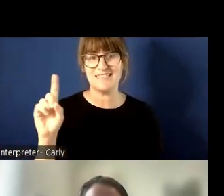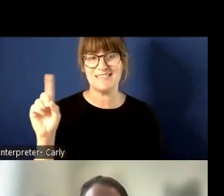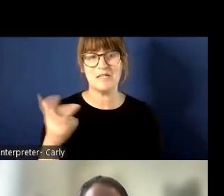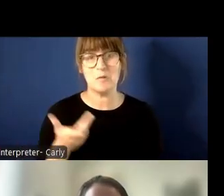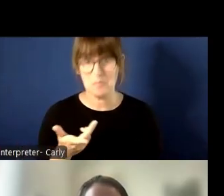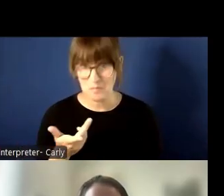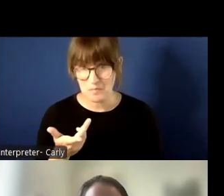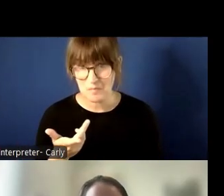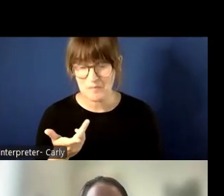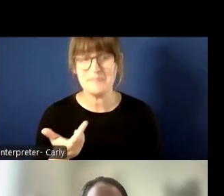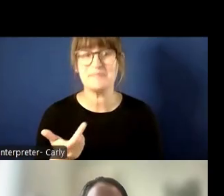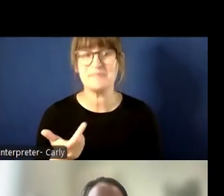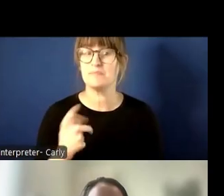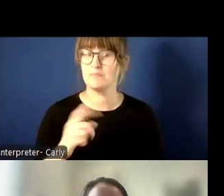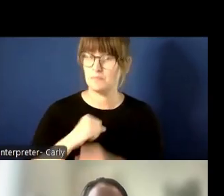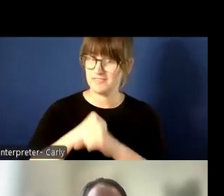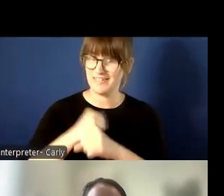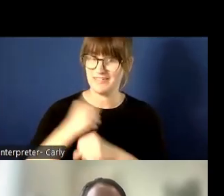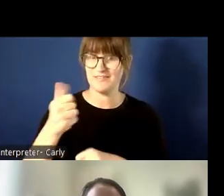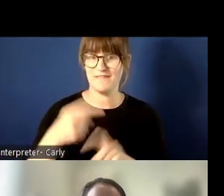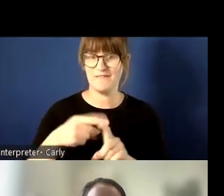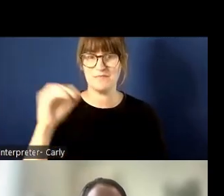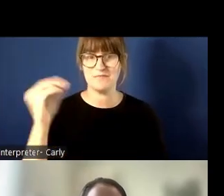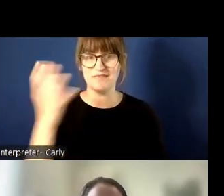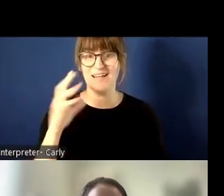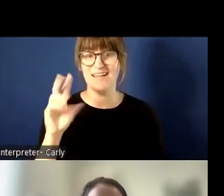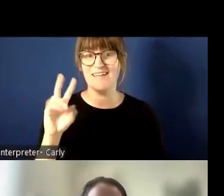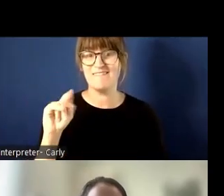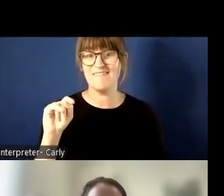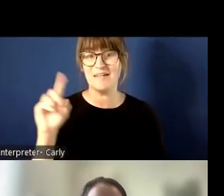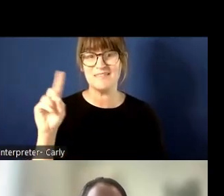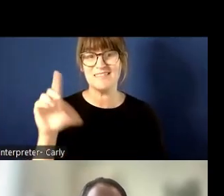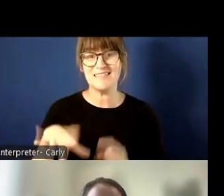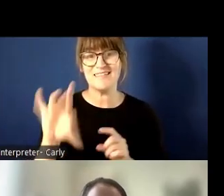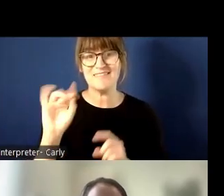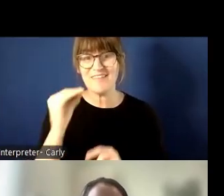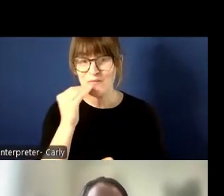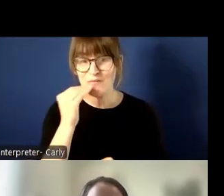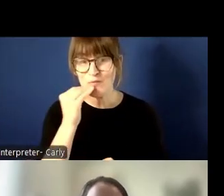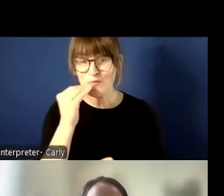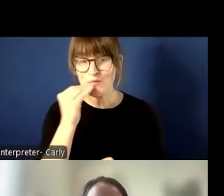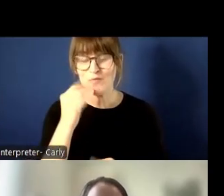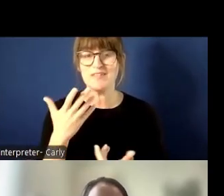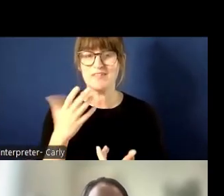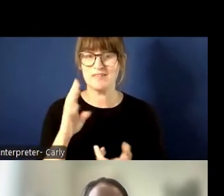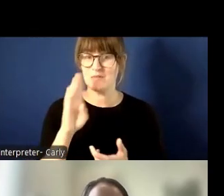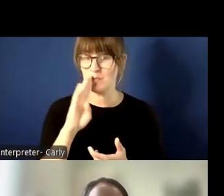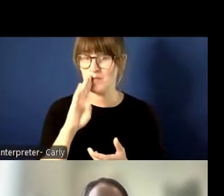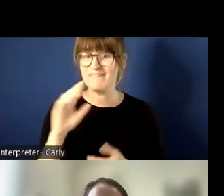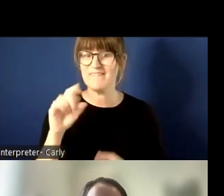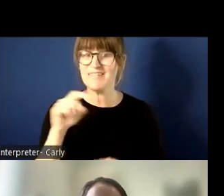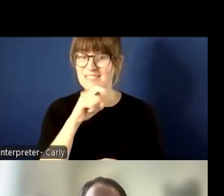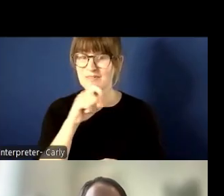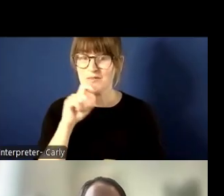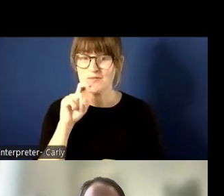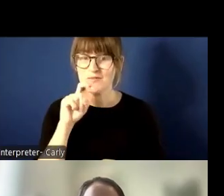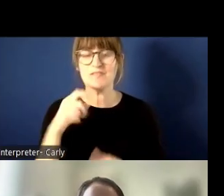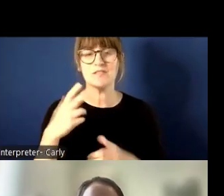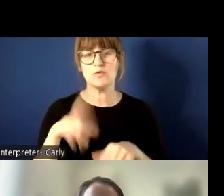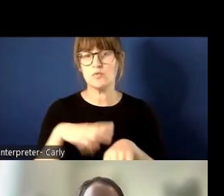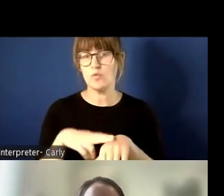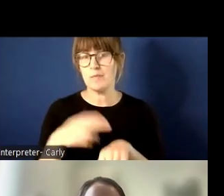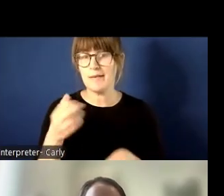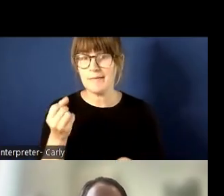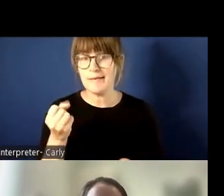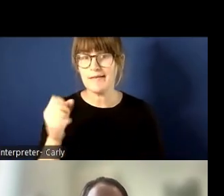protect yourself from the sun. Vitamin D is found in a lot of the foods we eat. So vitamin D is found in breakfast cereals. It's found in normal milk,